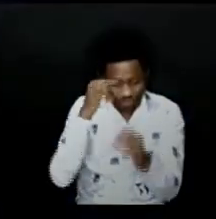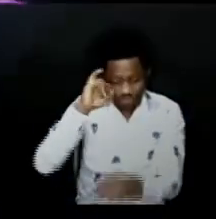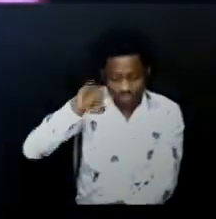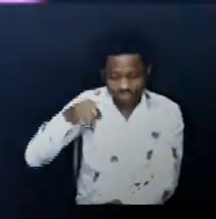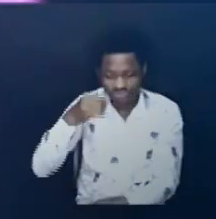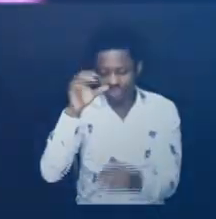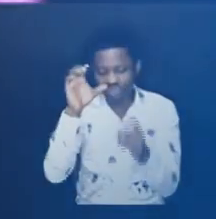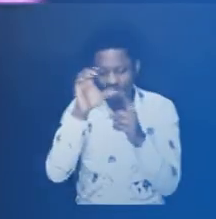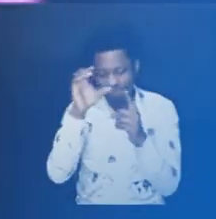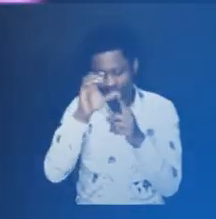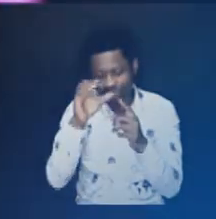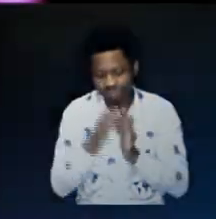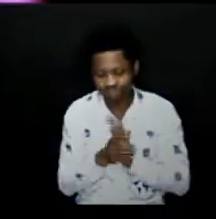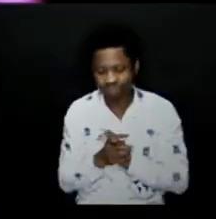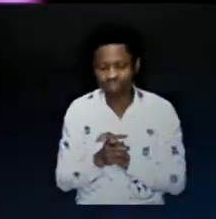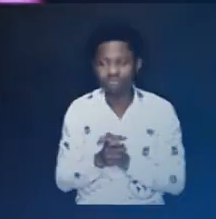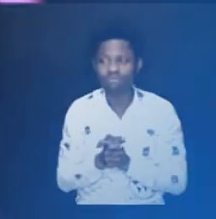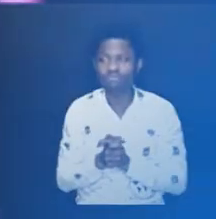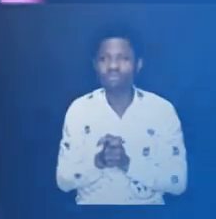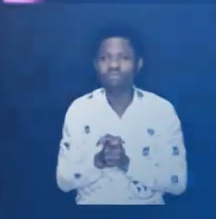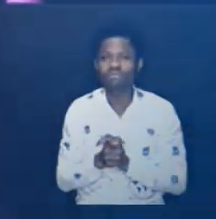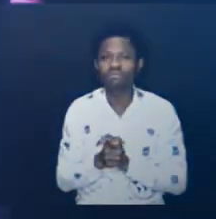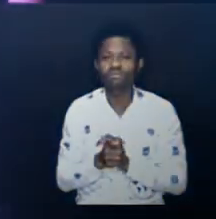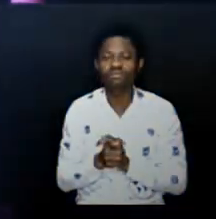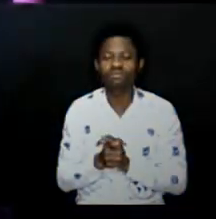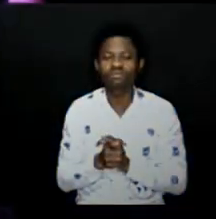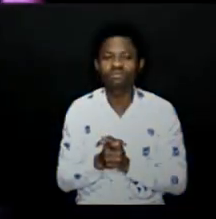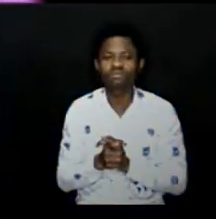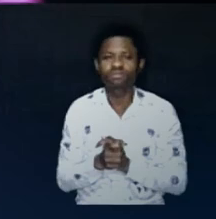May there be